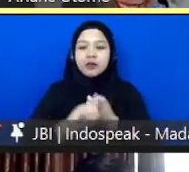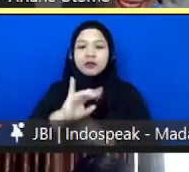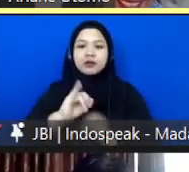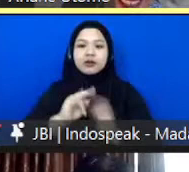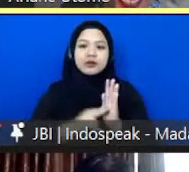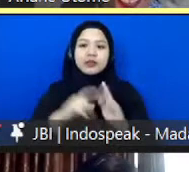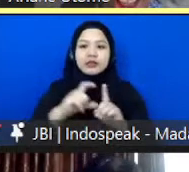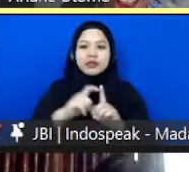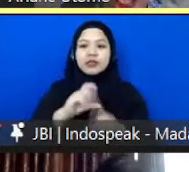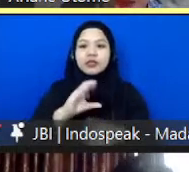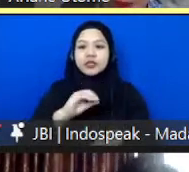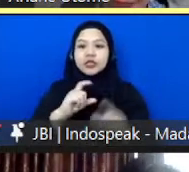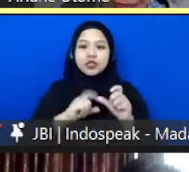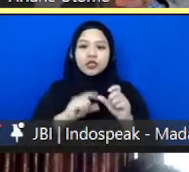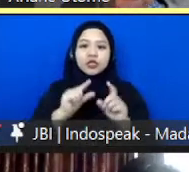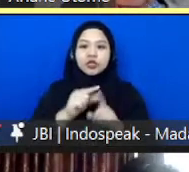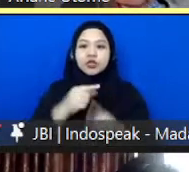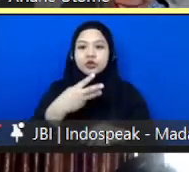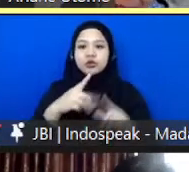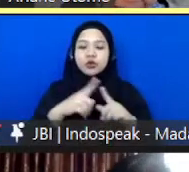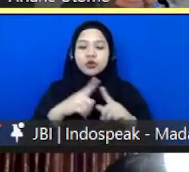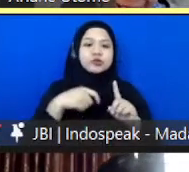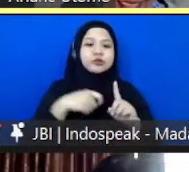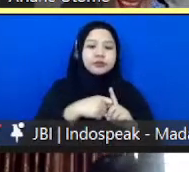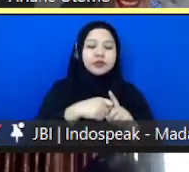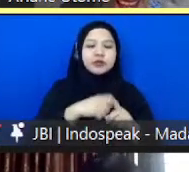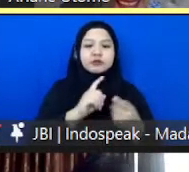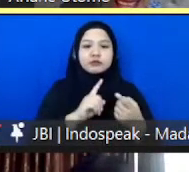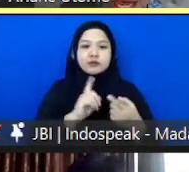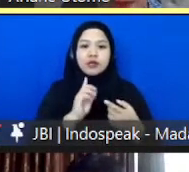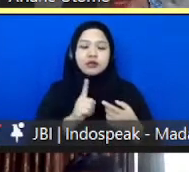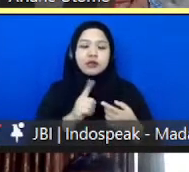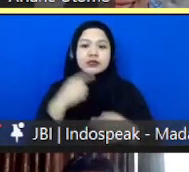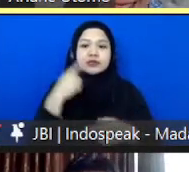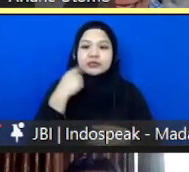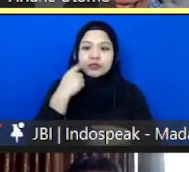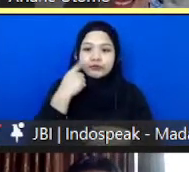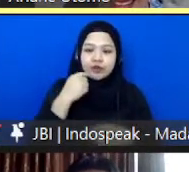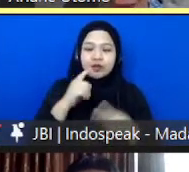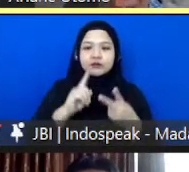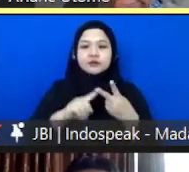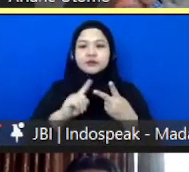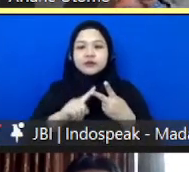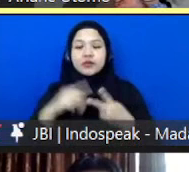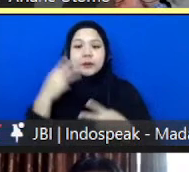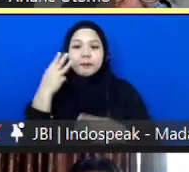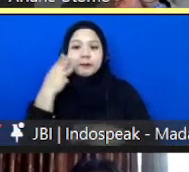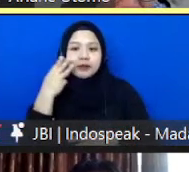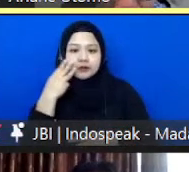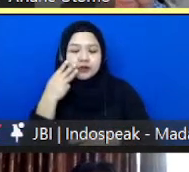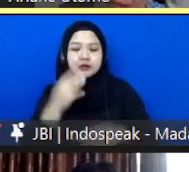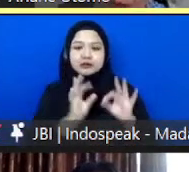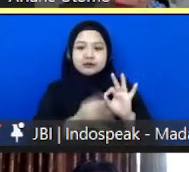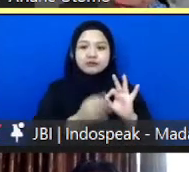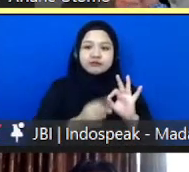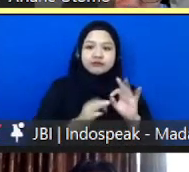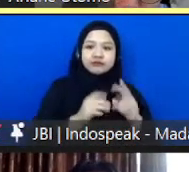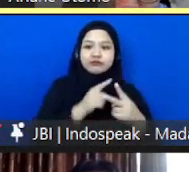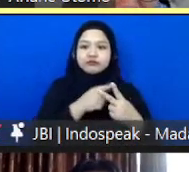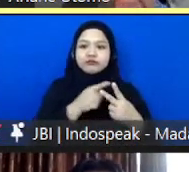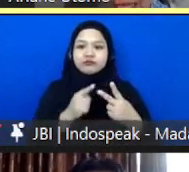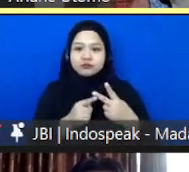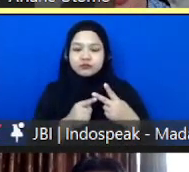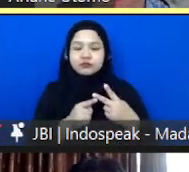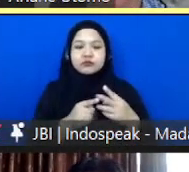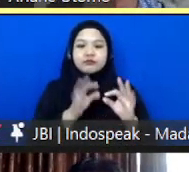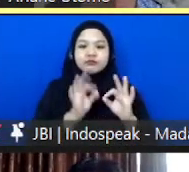Silva Penrisara Pertiwi Isma and Ramadhani Rahmi. They will be